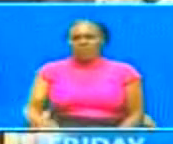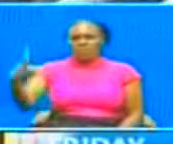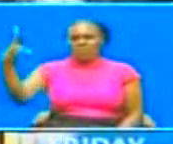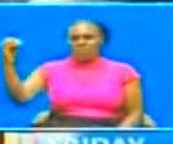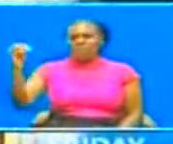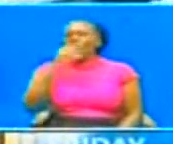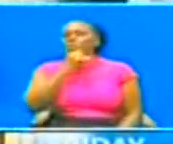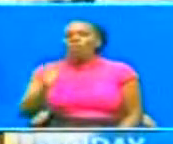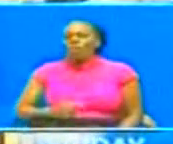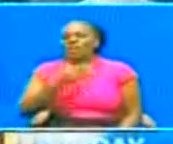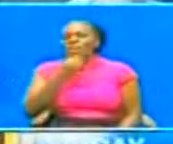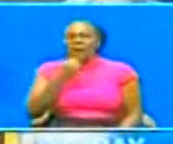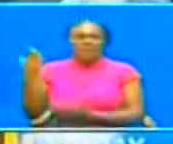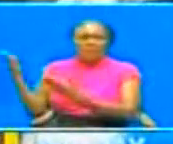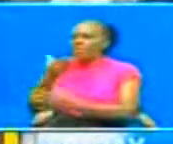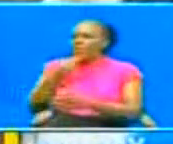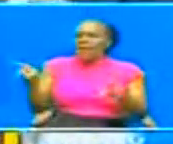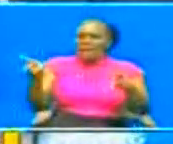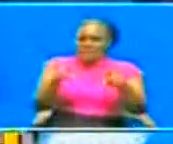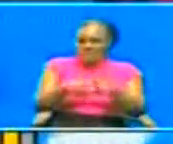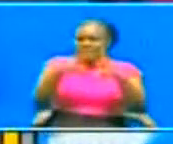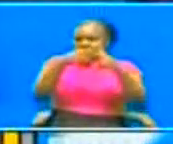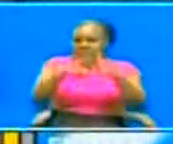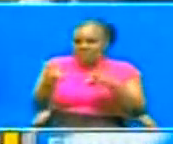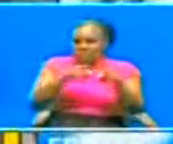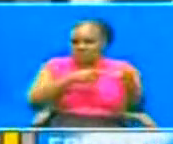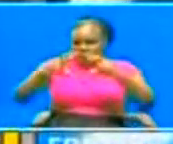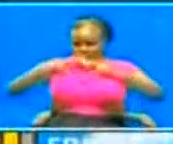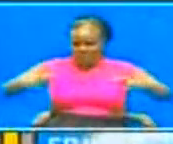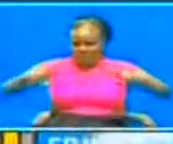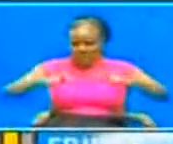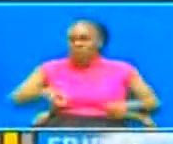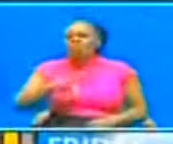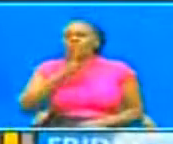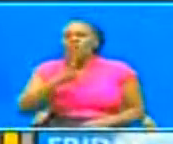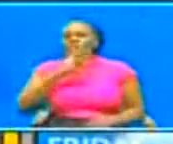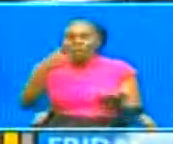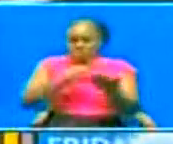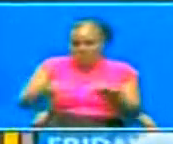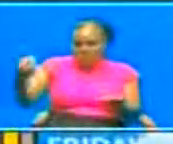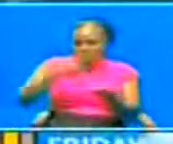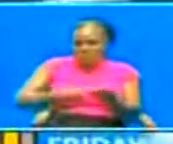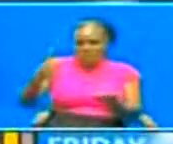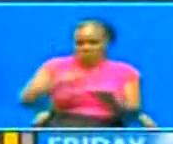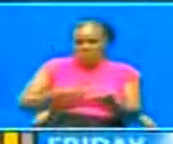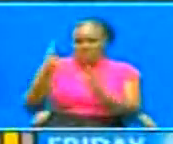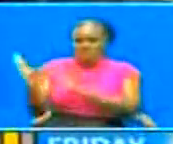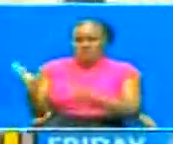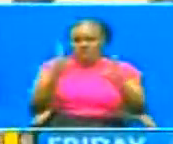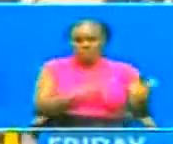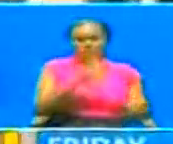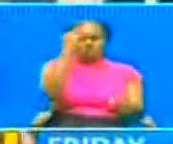20-year-old Ibrahim Mao and his brother set out for the long trek in search of water. For weeks now, this has been his daily